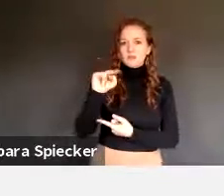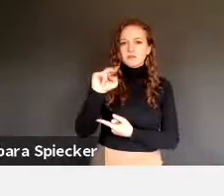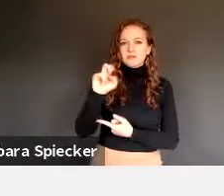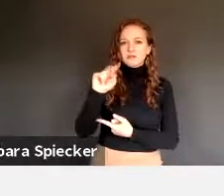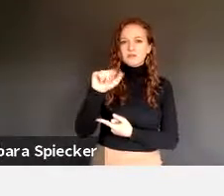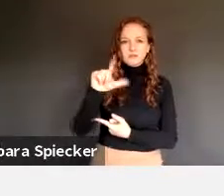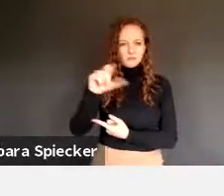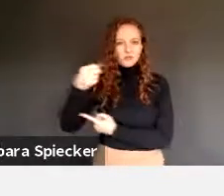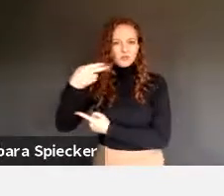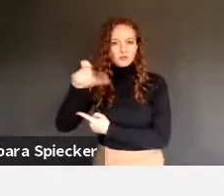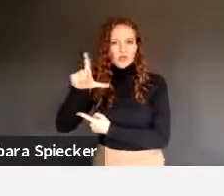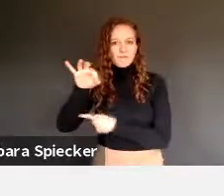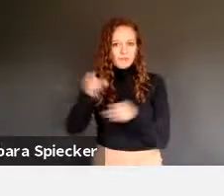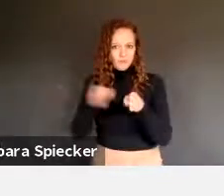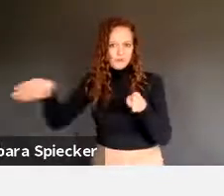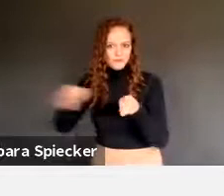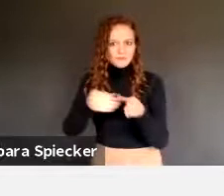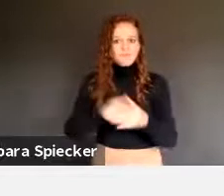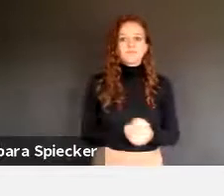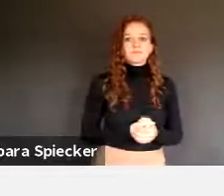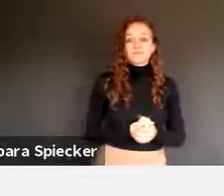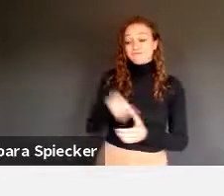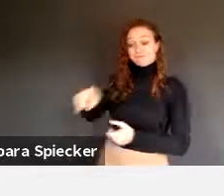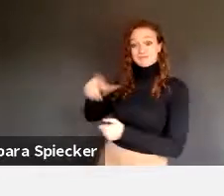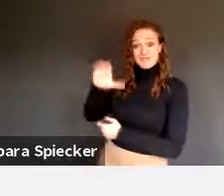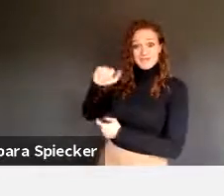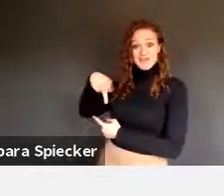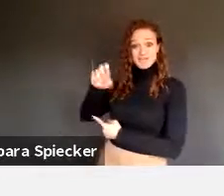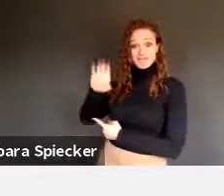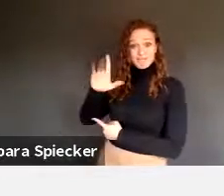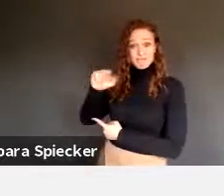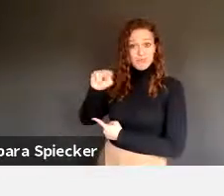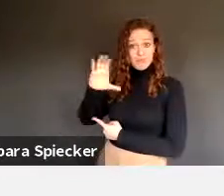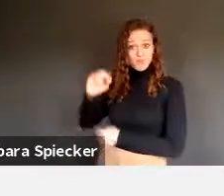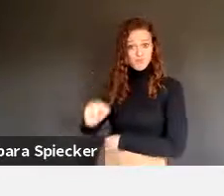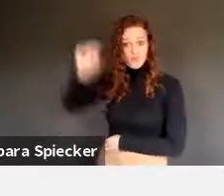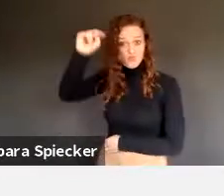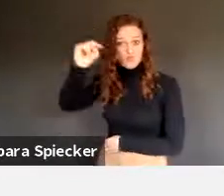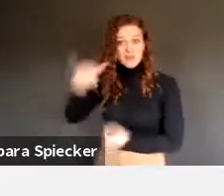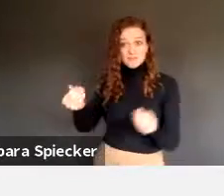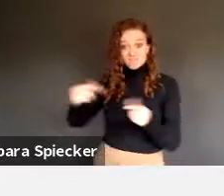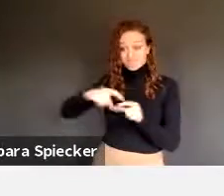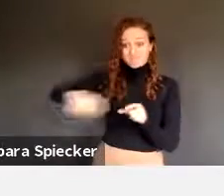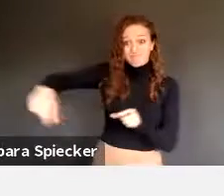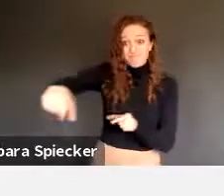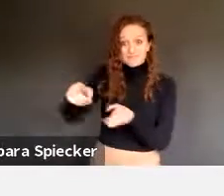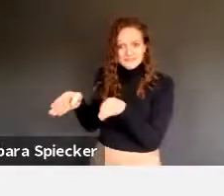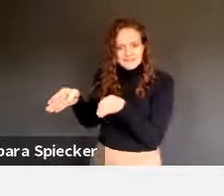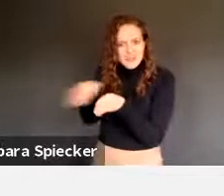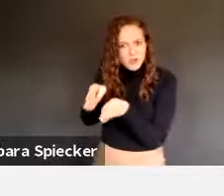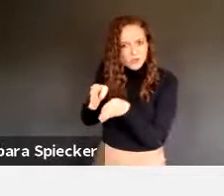and continental shelf width between these 2 sites, provides a mechanistic explanation. So Cape Blanco